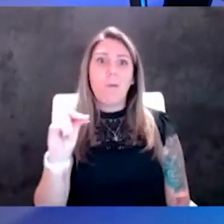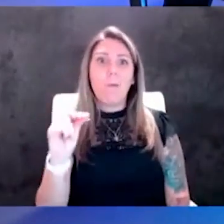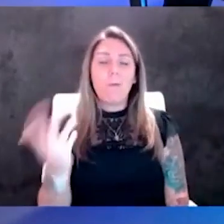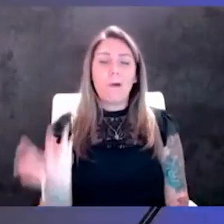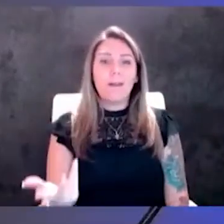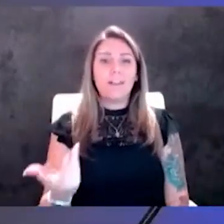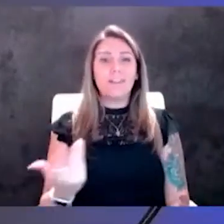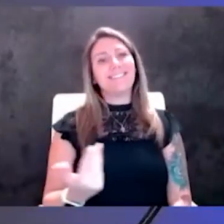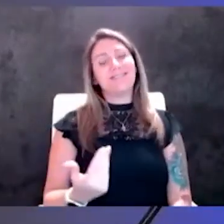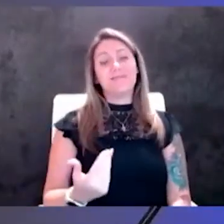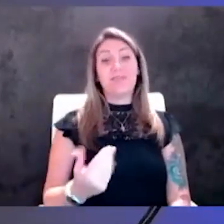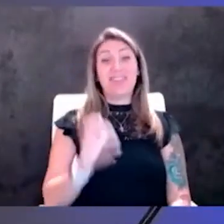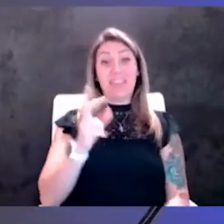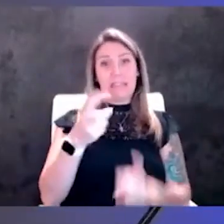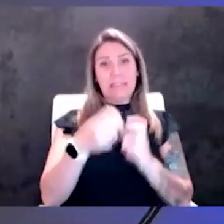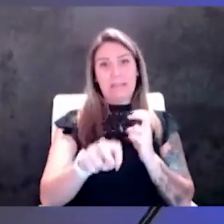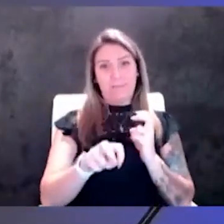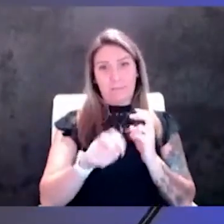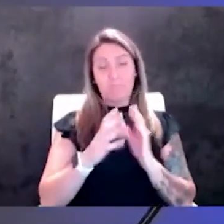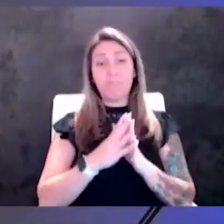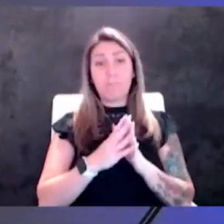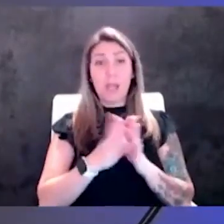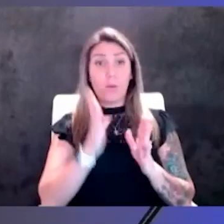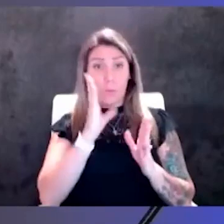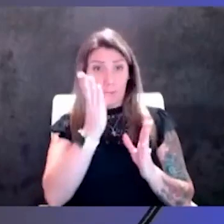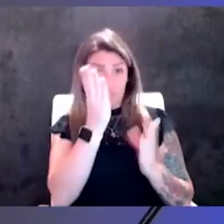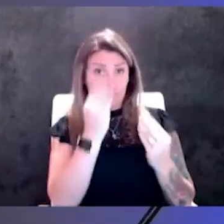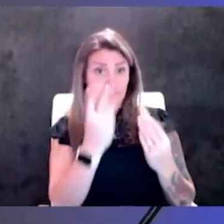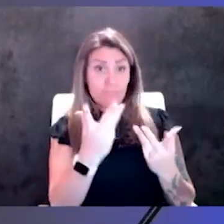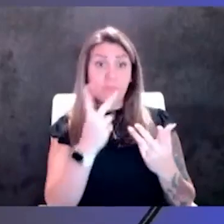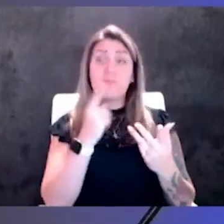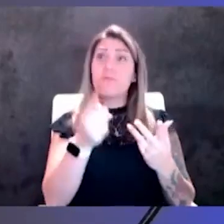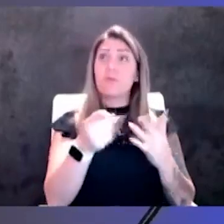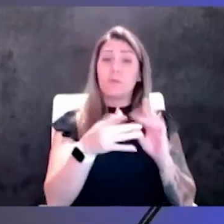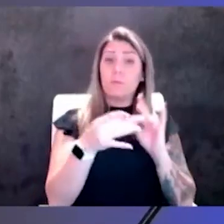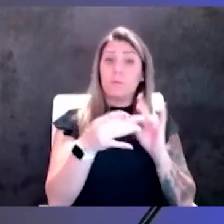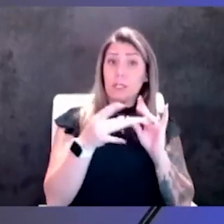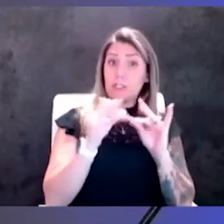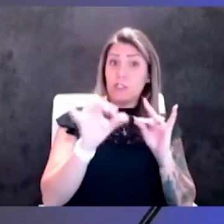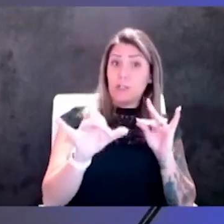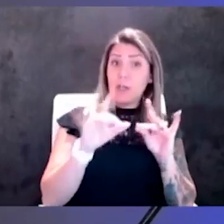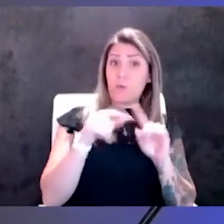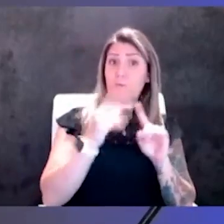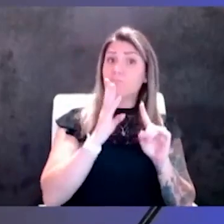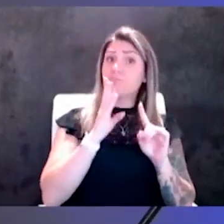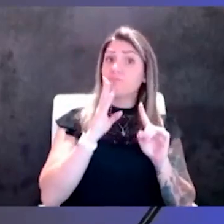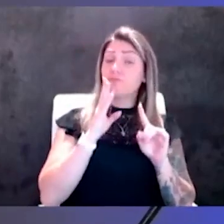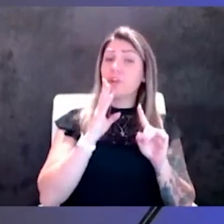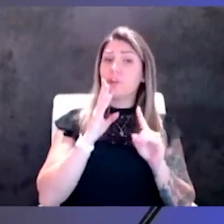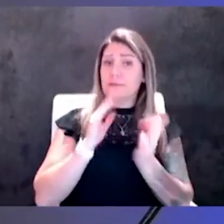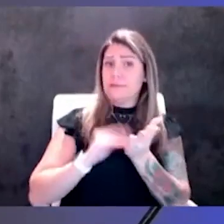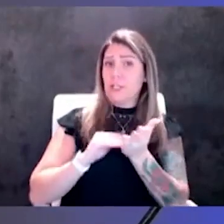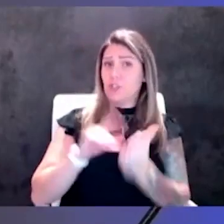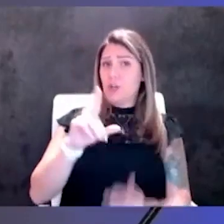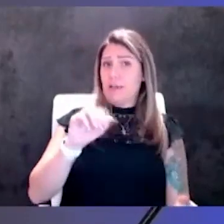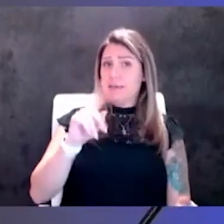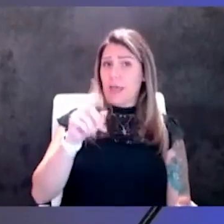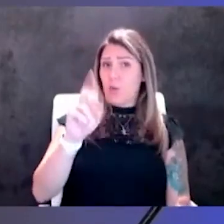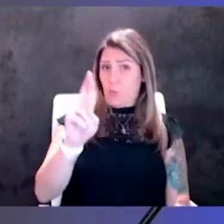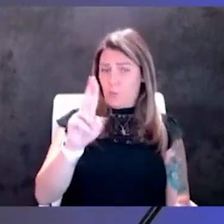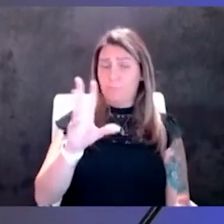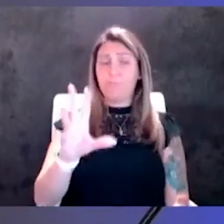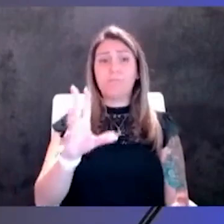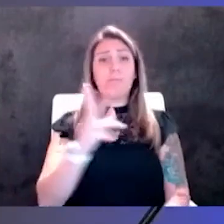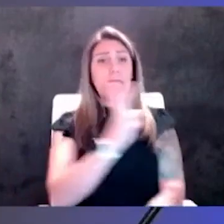is tough, and I'll tell you something. You alluded to this when you were talking to Dr. Lauer here, is that patients